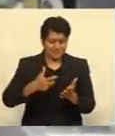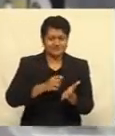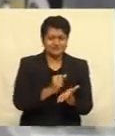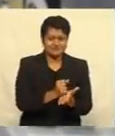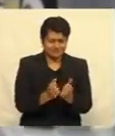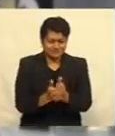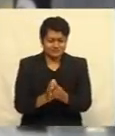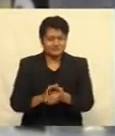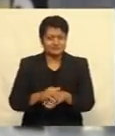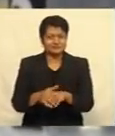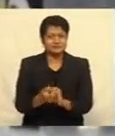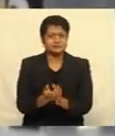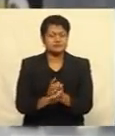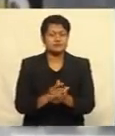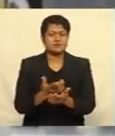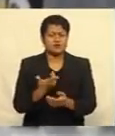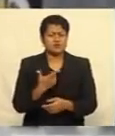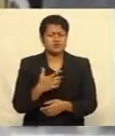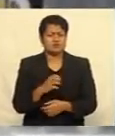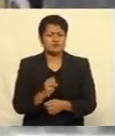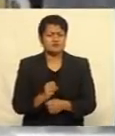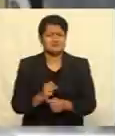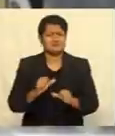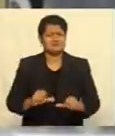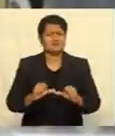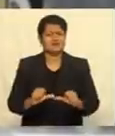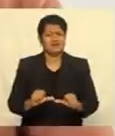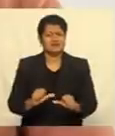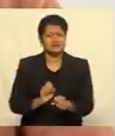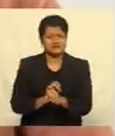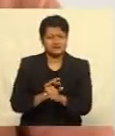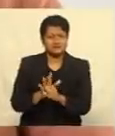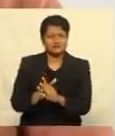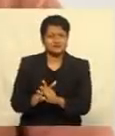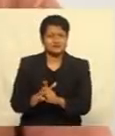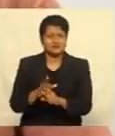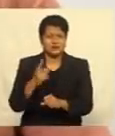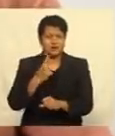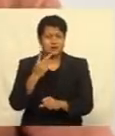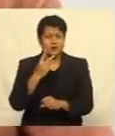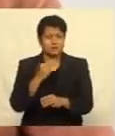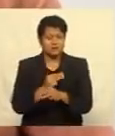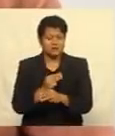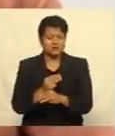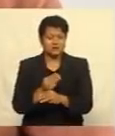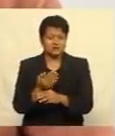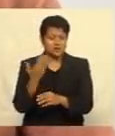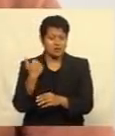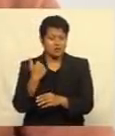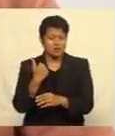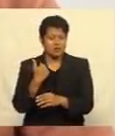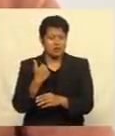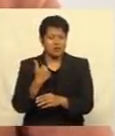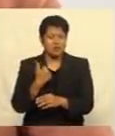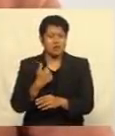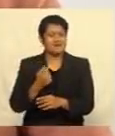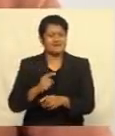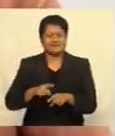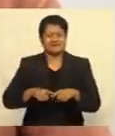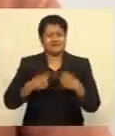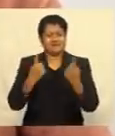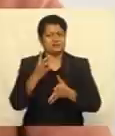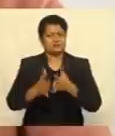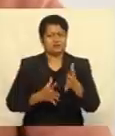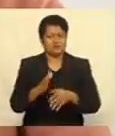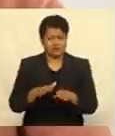contain COVID-19. 12 months ago, it was a different story. And 12 months later, because everyone has